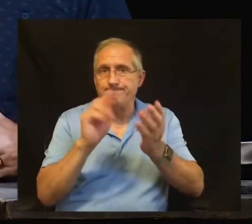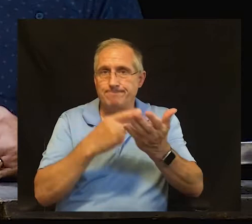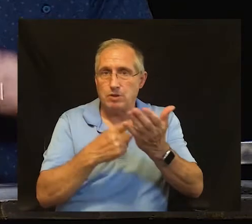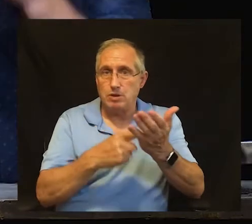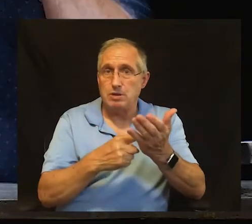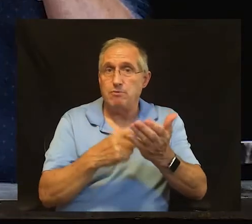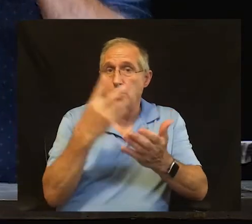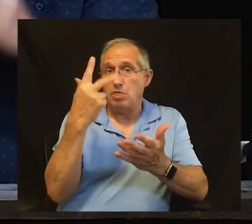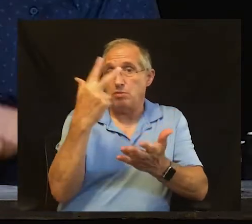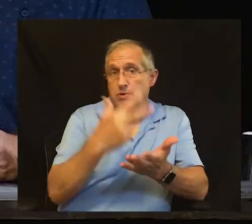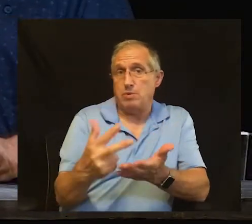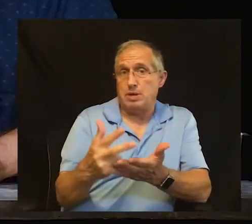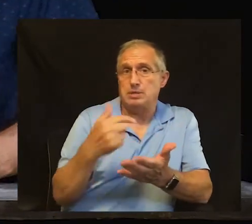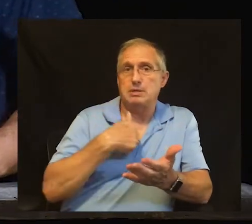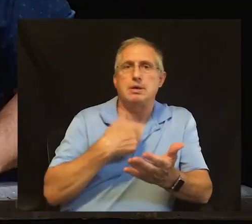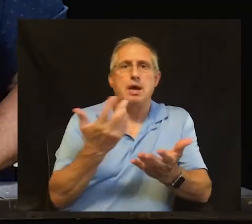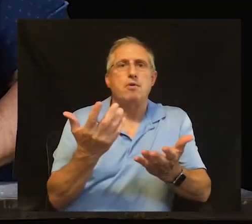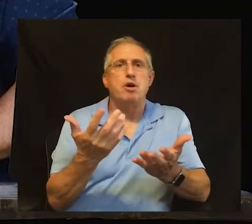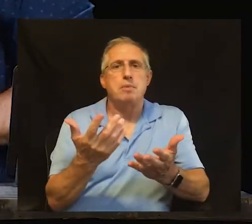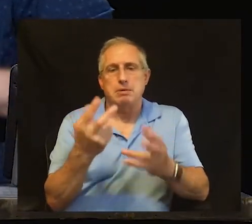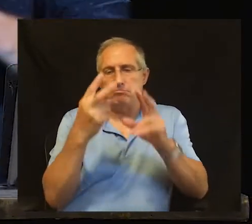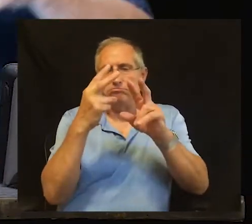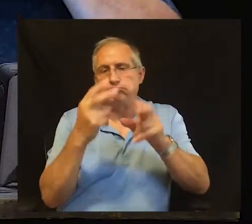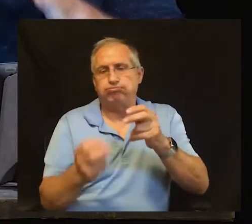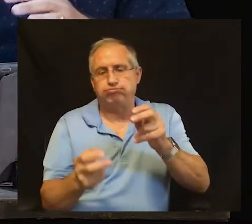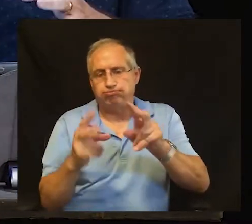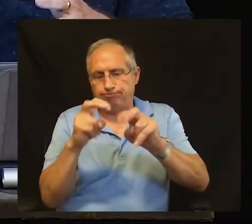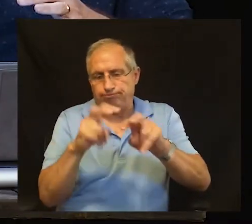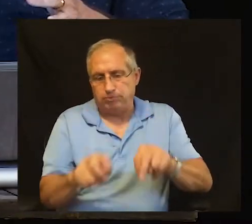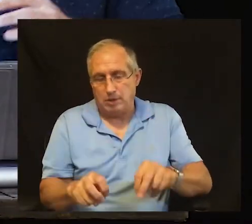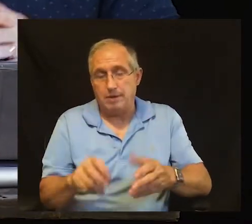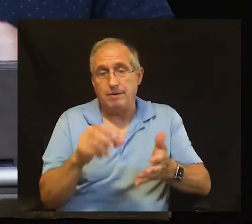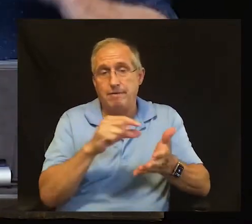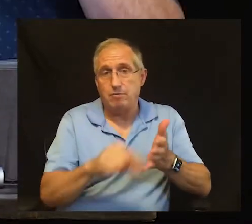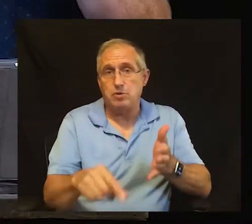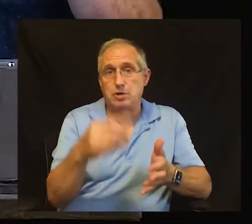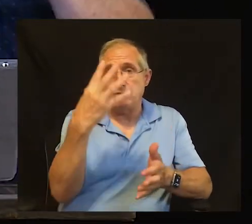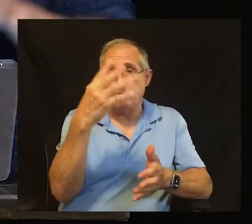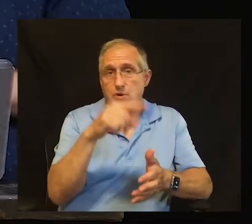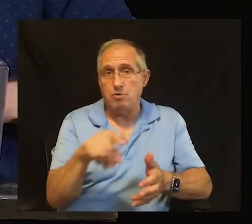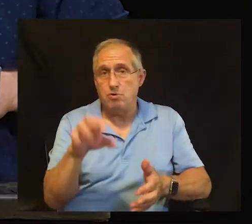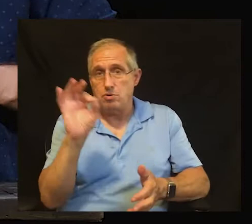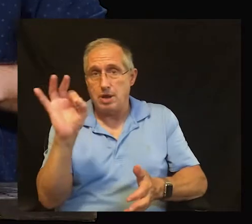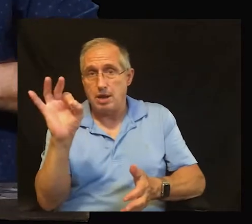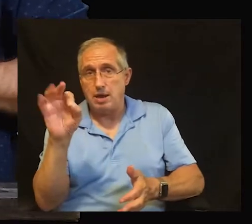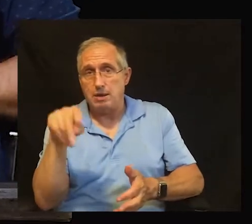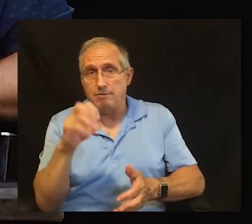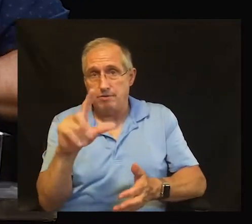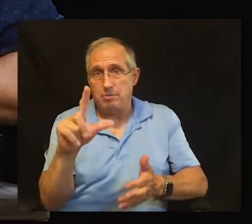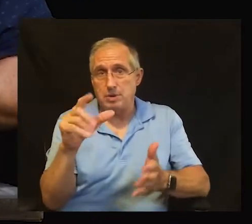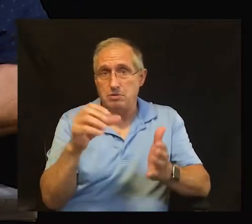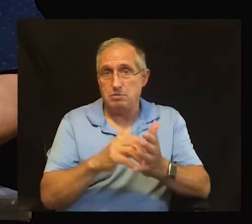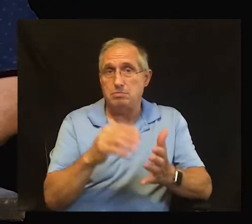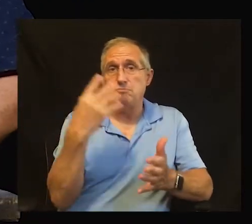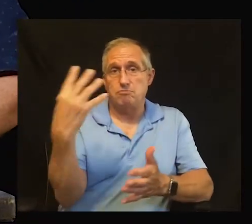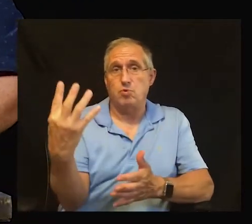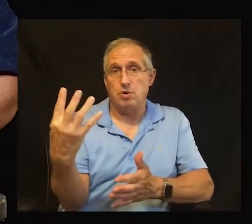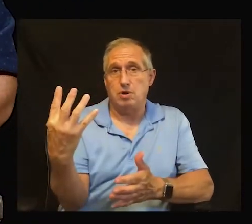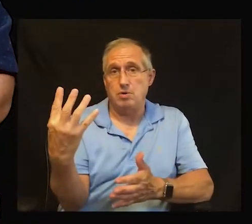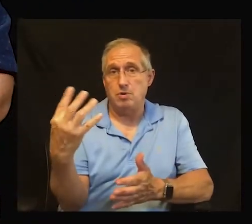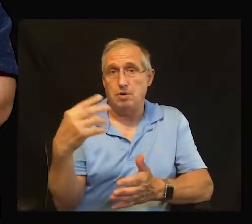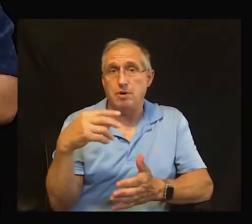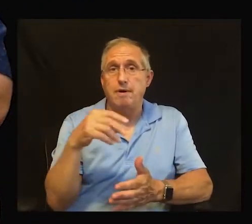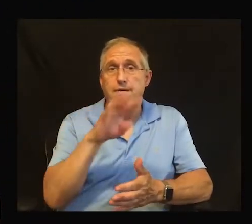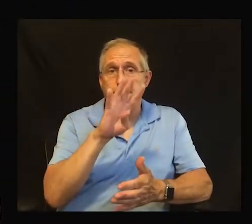during this series for the next 3 weeks, I'm going to be unpacking verses 4 through 9 of Philippians chapter